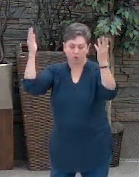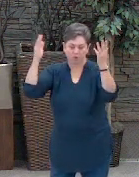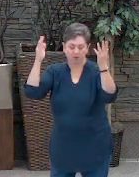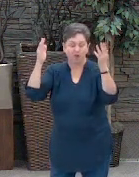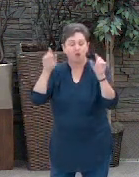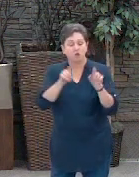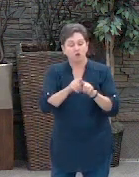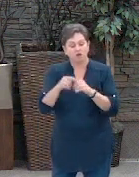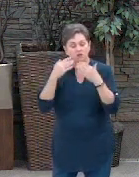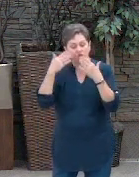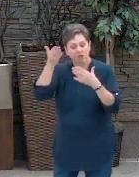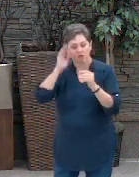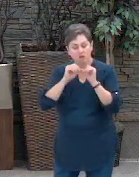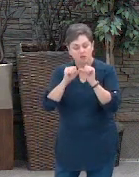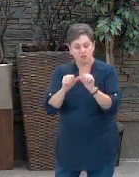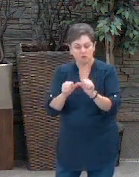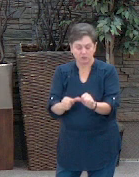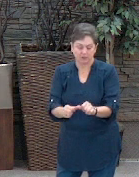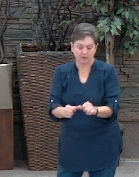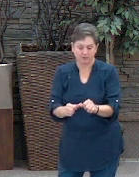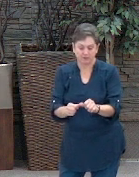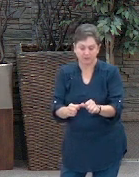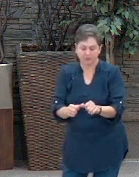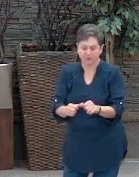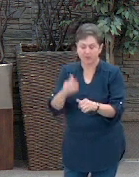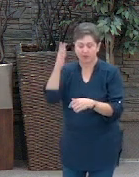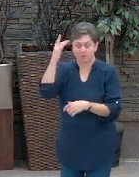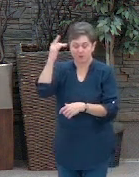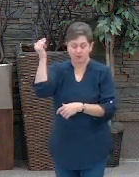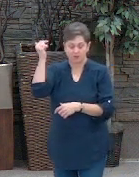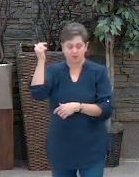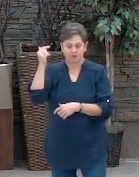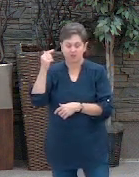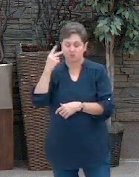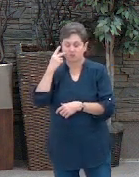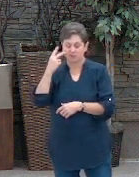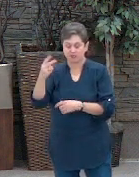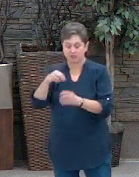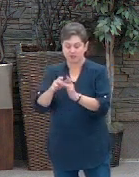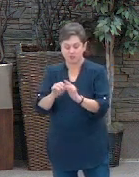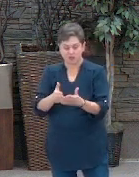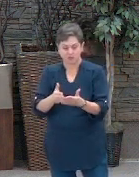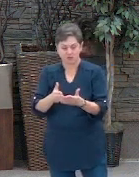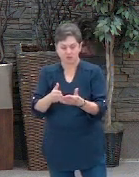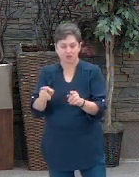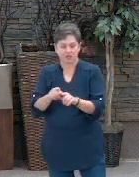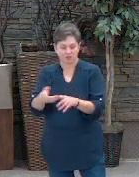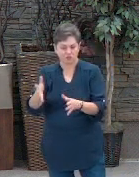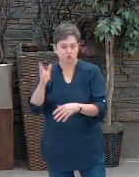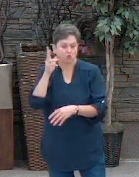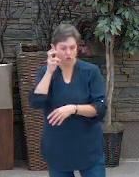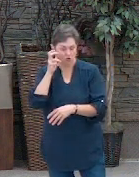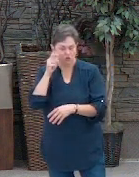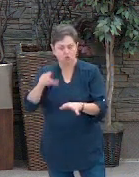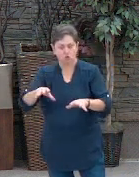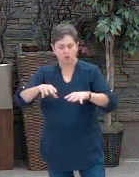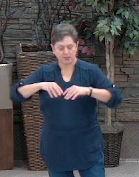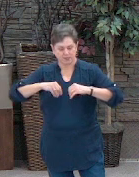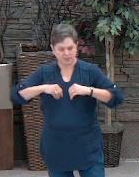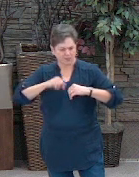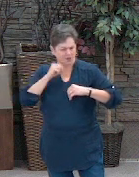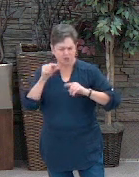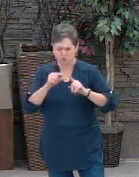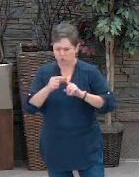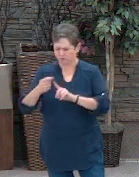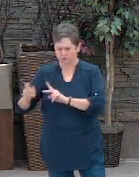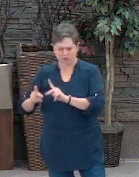And we also thank God continually, because when you received the word of God, which you heard from us, you accepted it not as the word